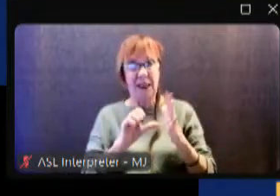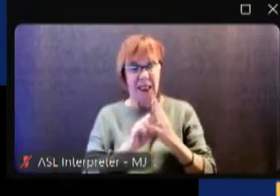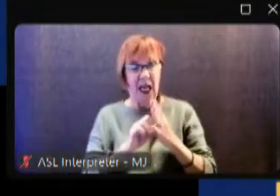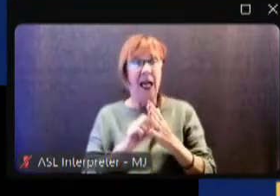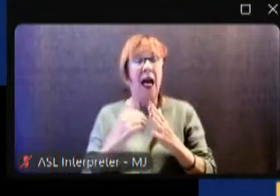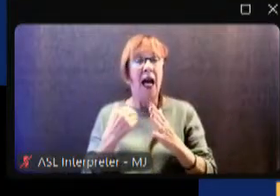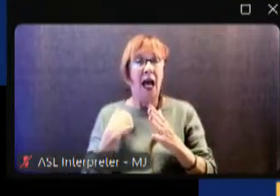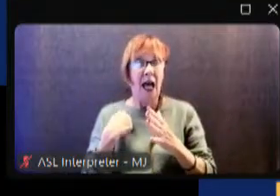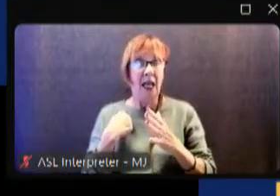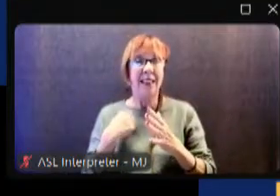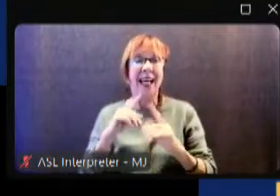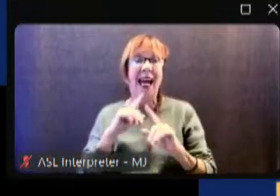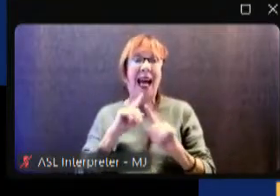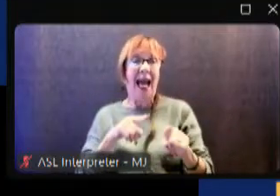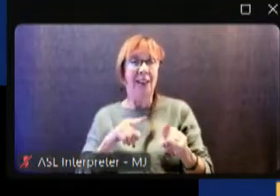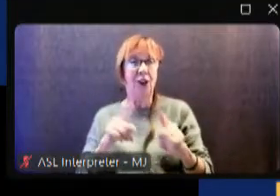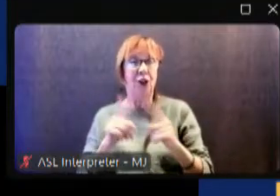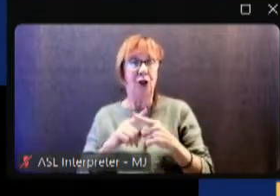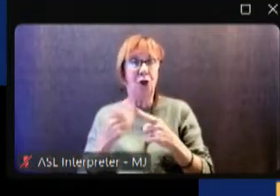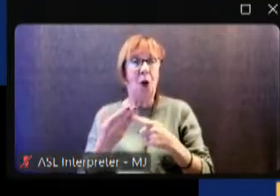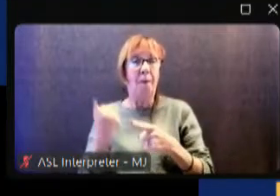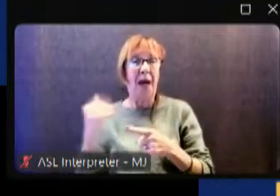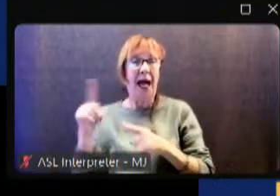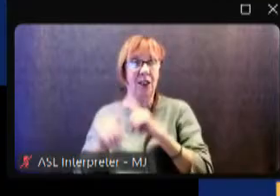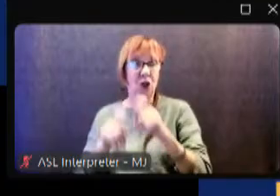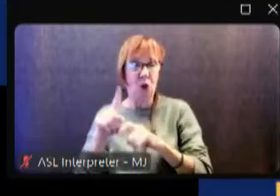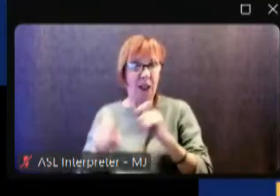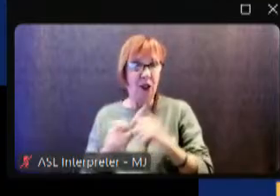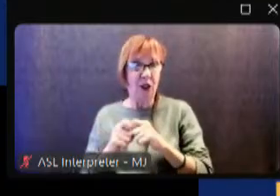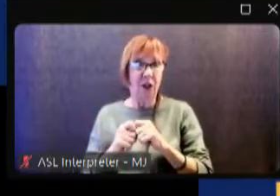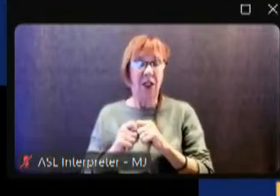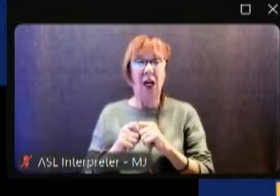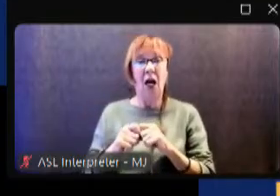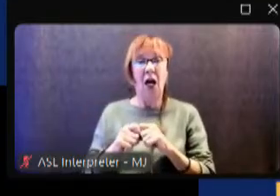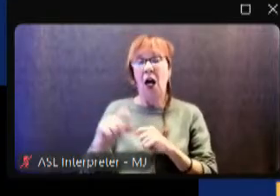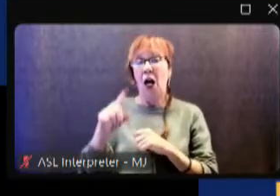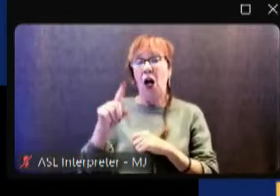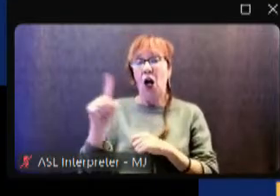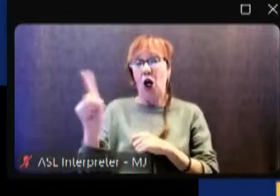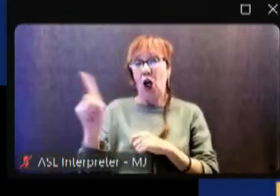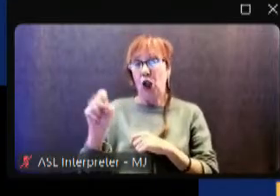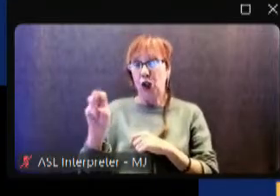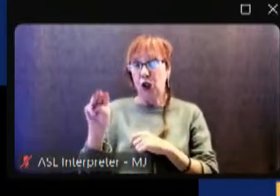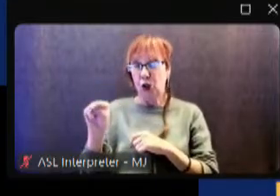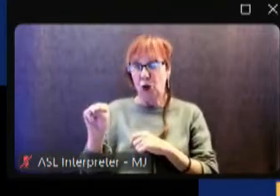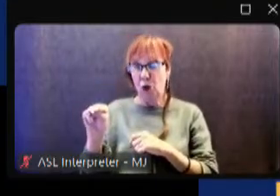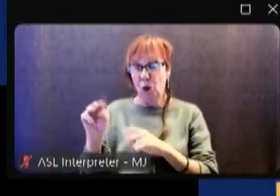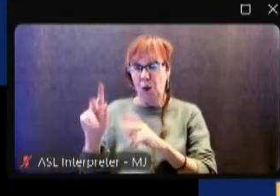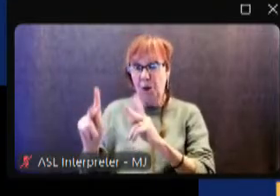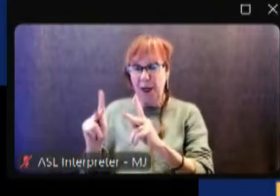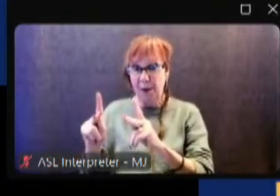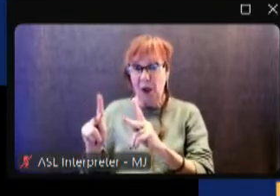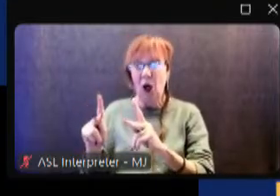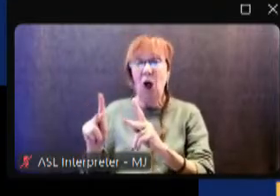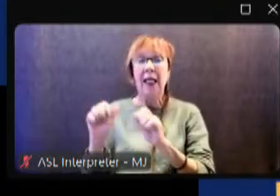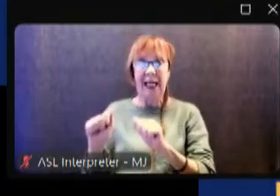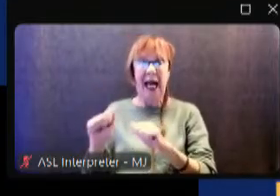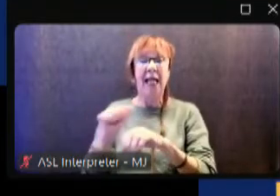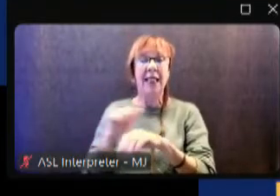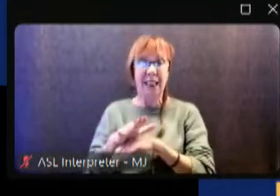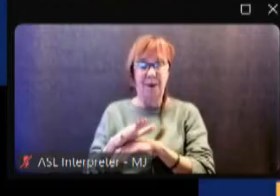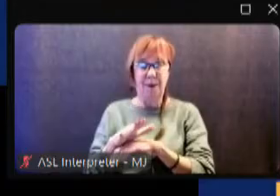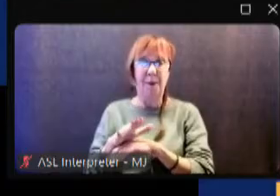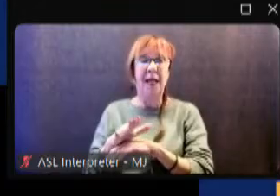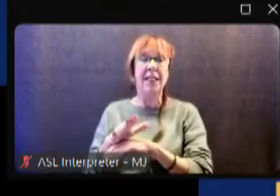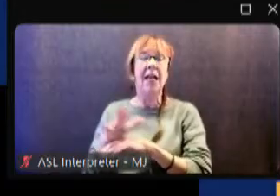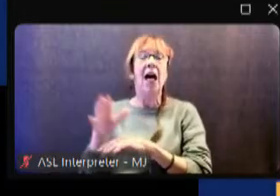recovery.lacounty.gov/Altadena. Zoom attendees can submit questions in real time using the question and answer function on your screen.